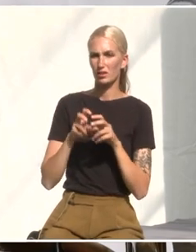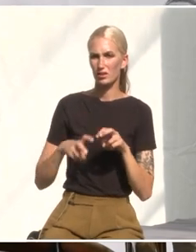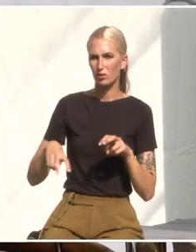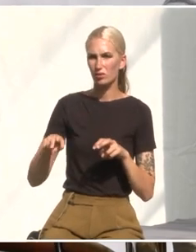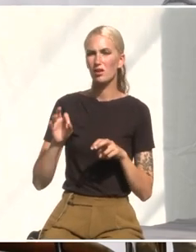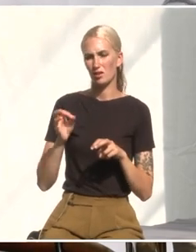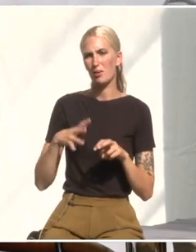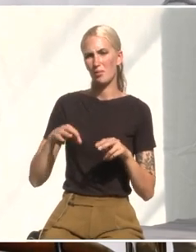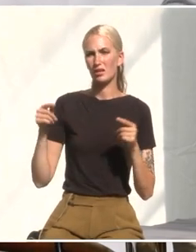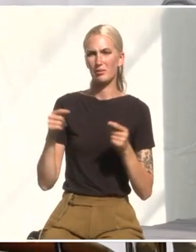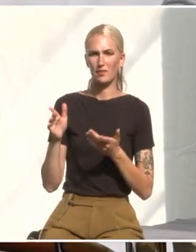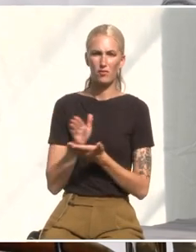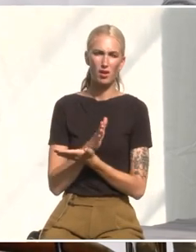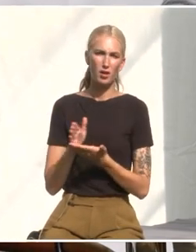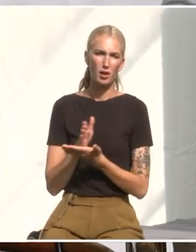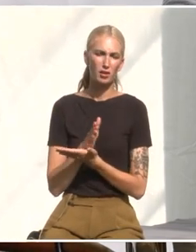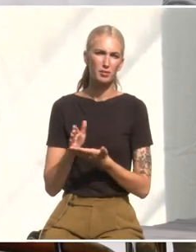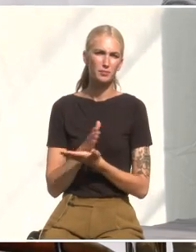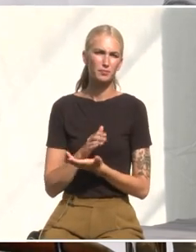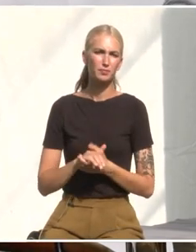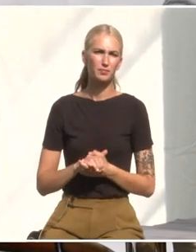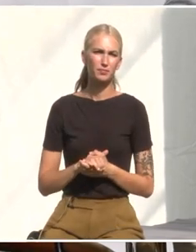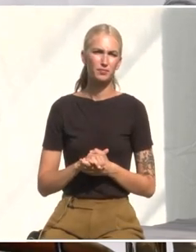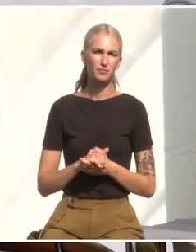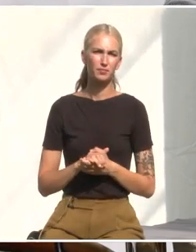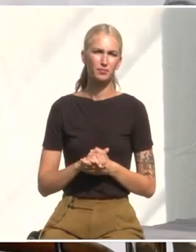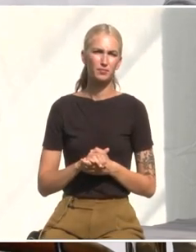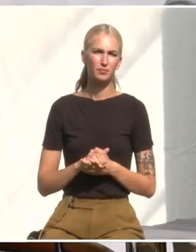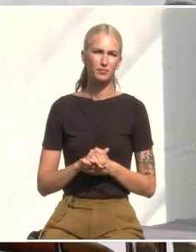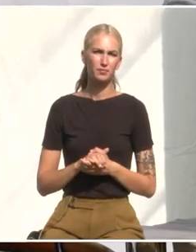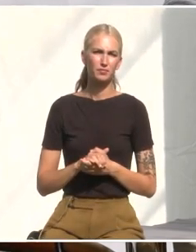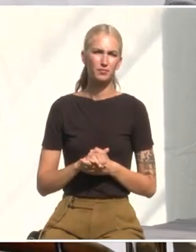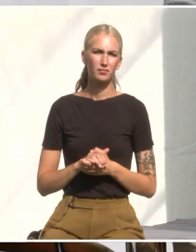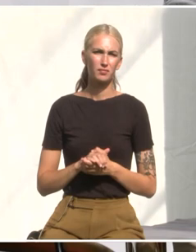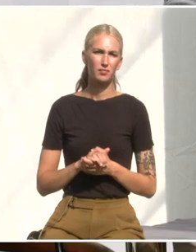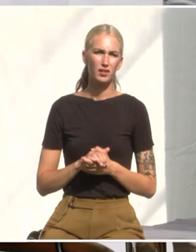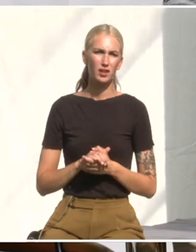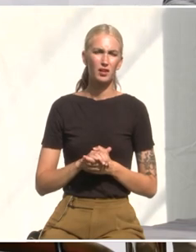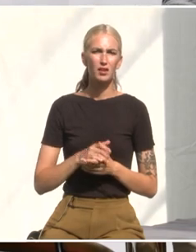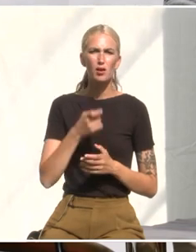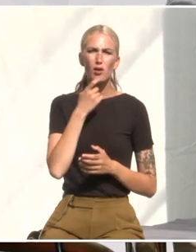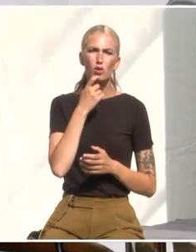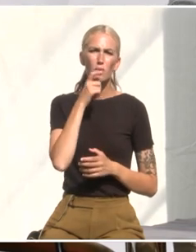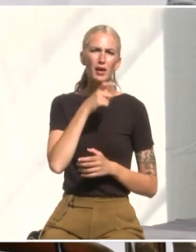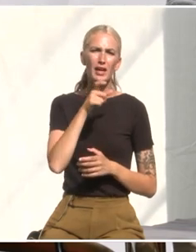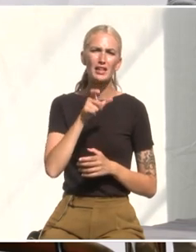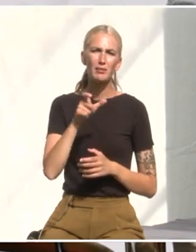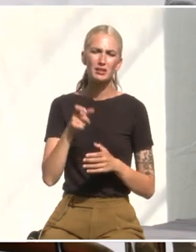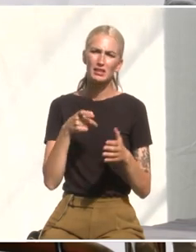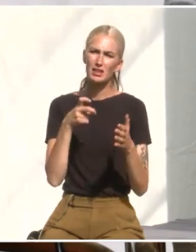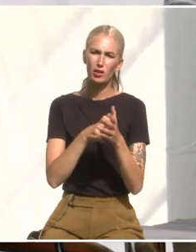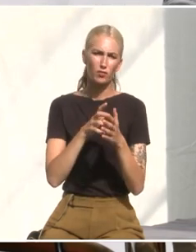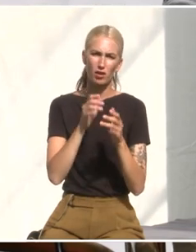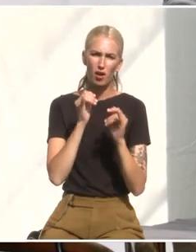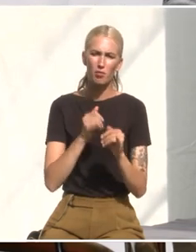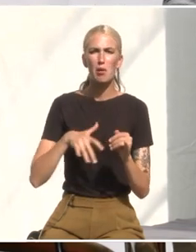two. And there are actually really bad stereotypes about Finnish people that we think that are still true.